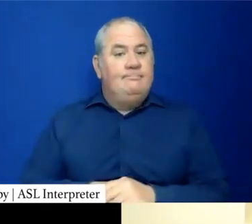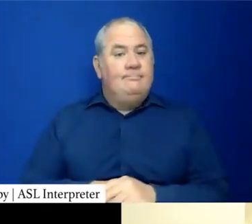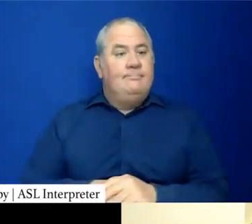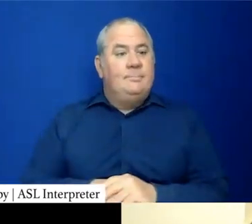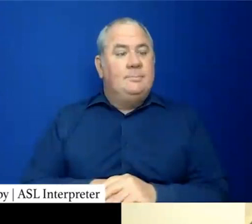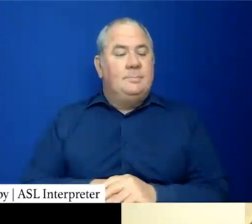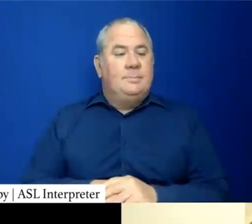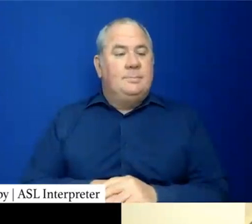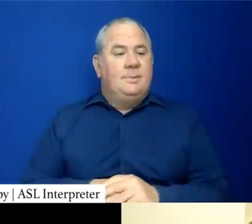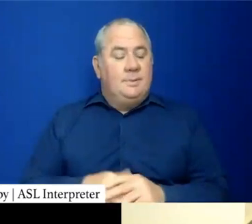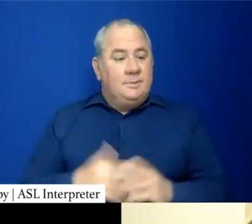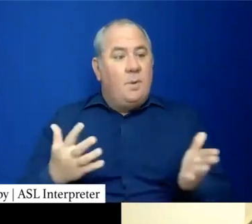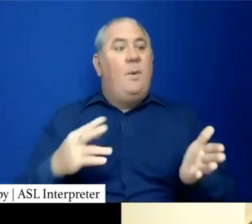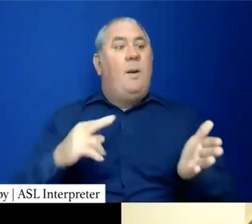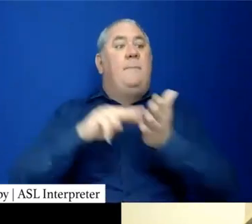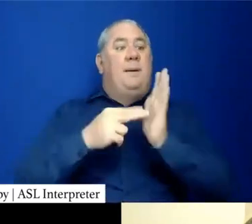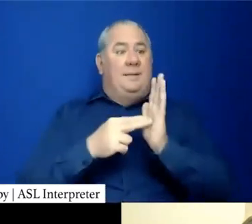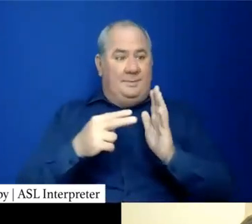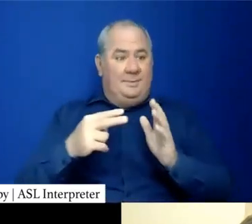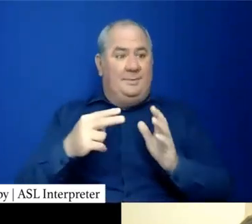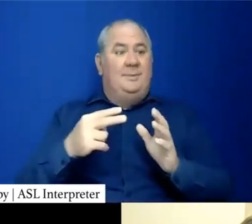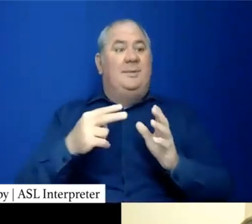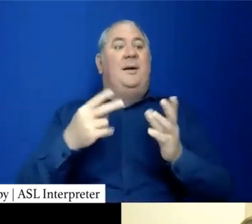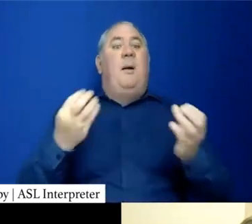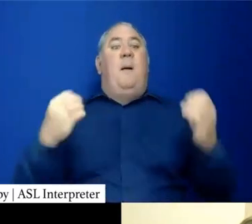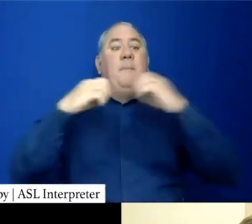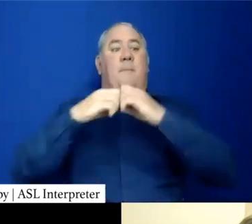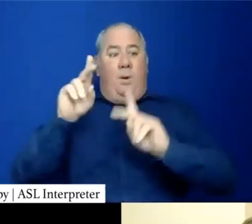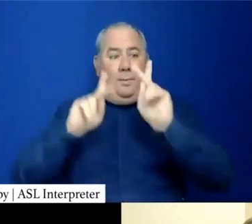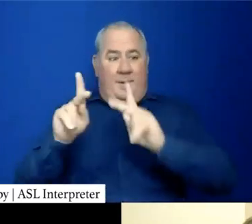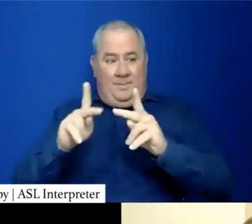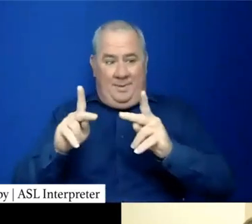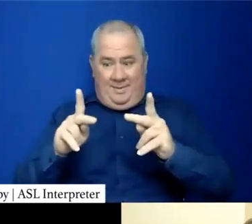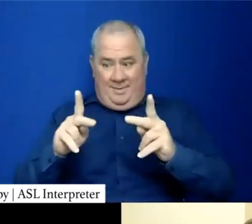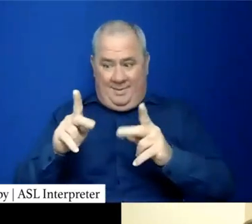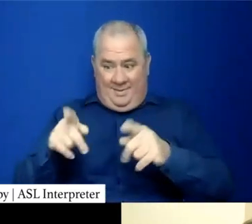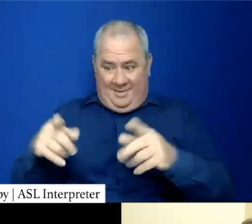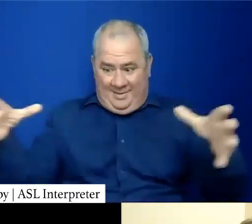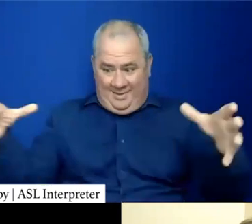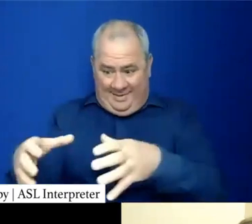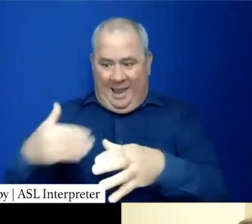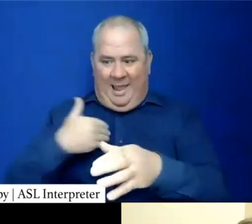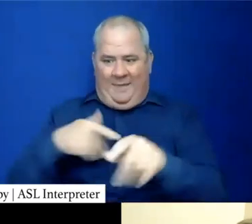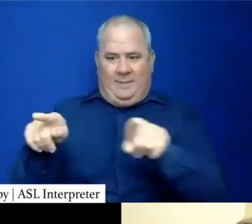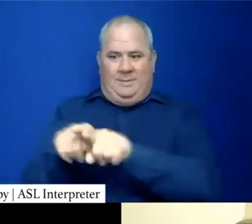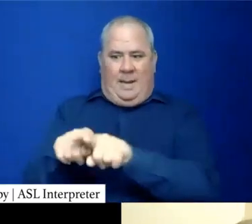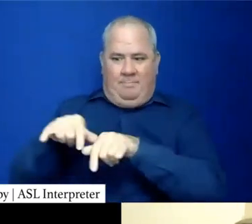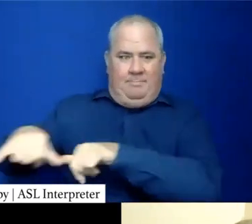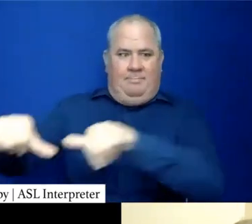And so there, we got more community representation on the Health Equity Advisory